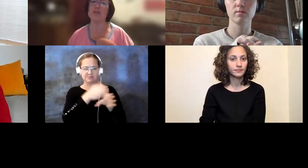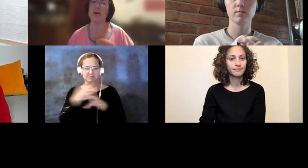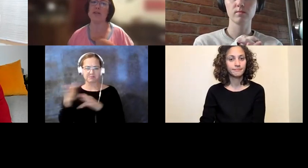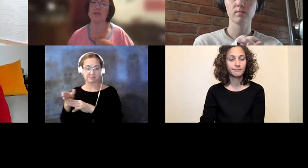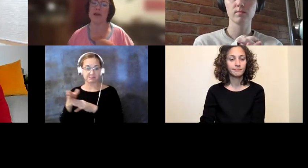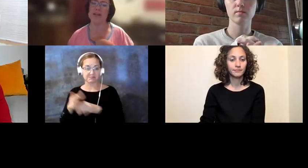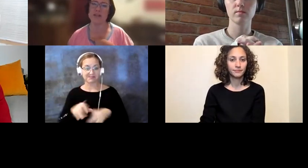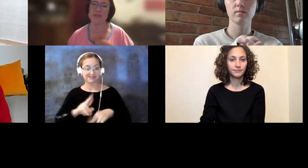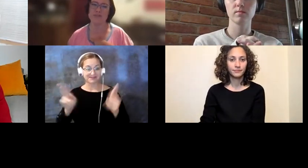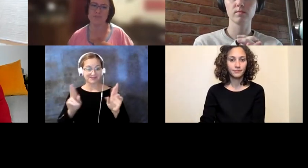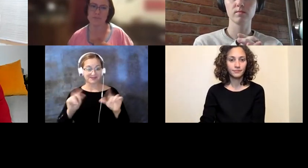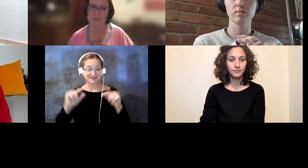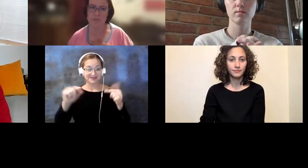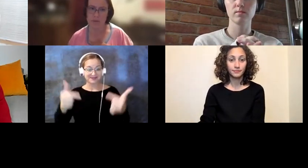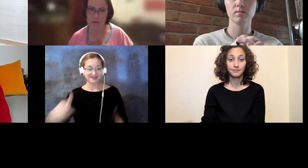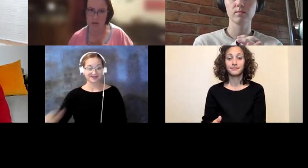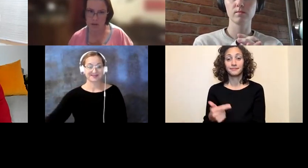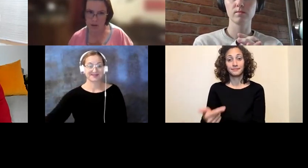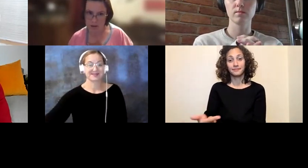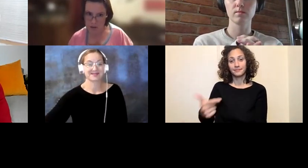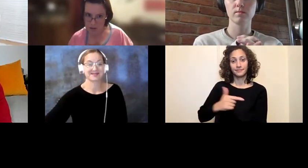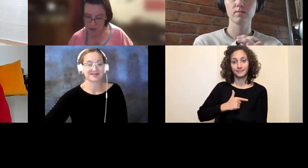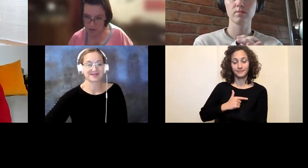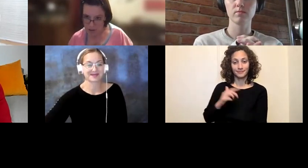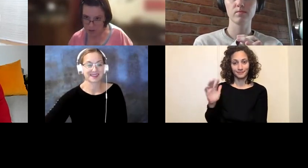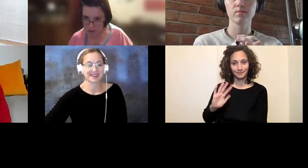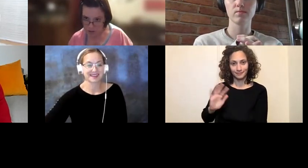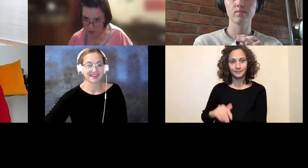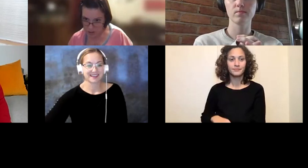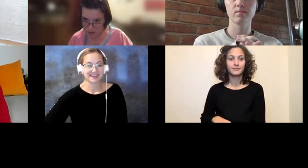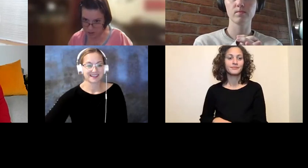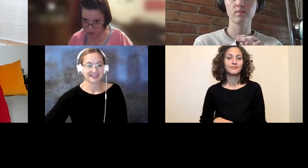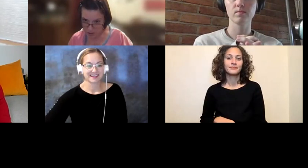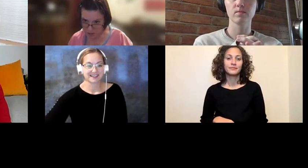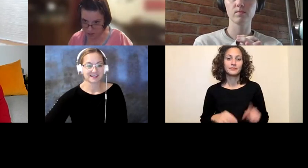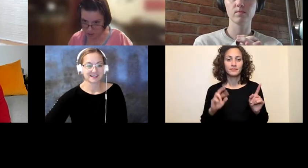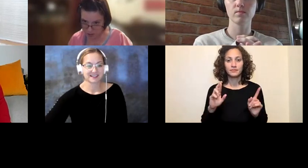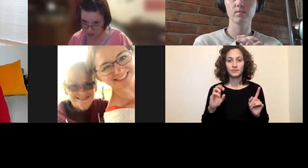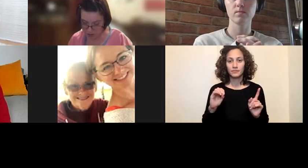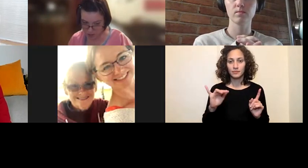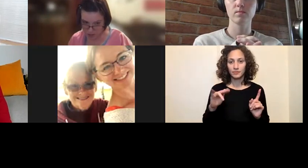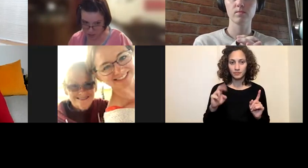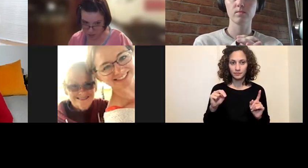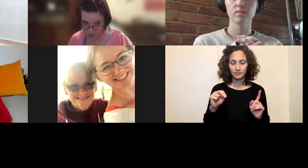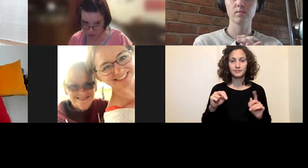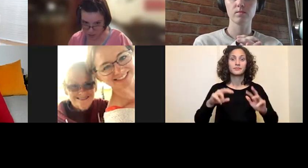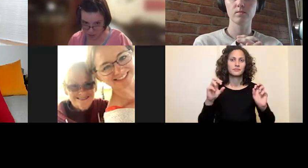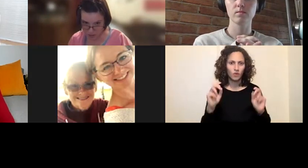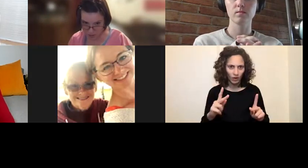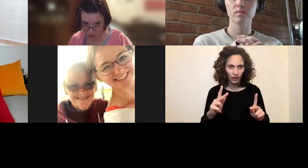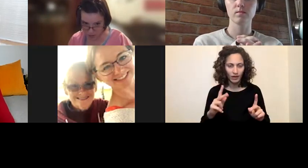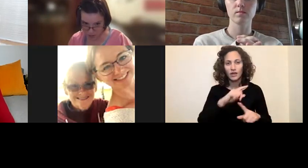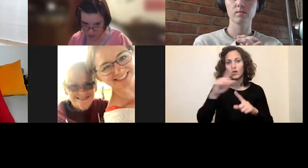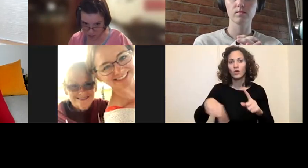Robin, do you want to answer? Oh yeah. When it comes to, okay, we're talking about